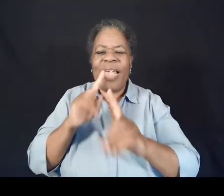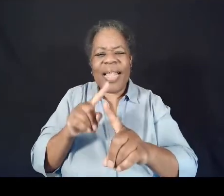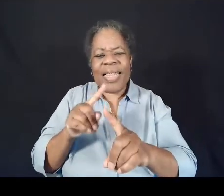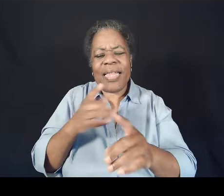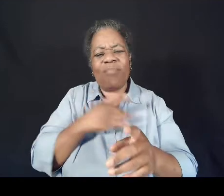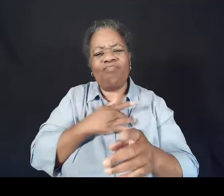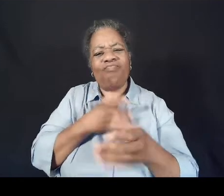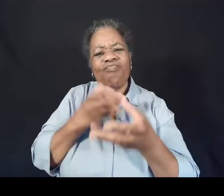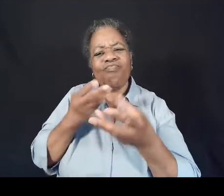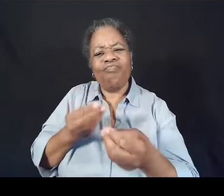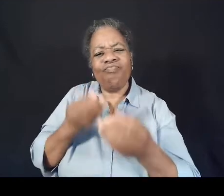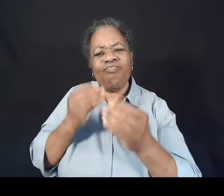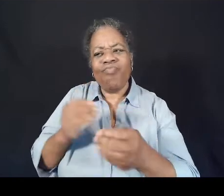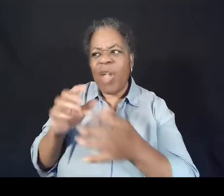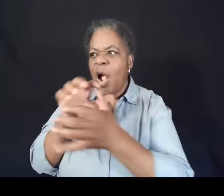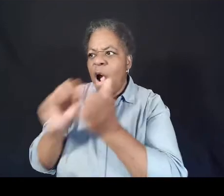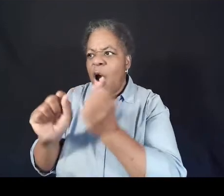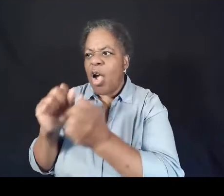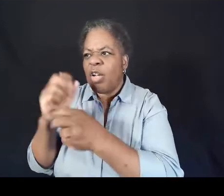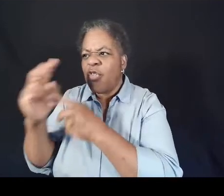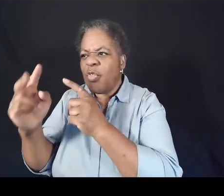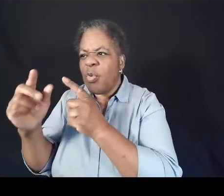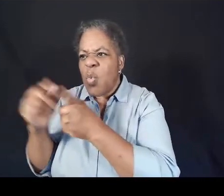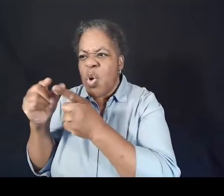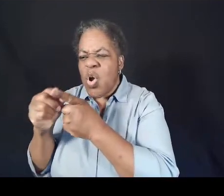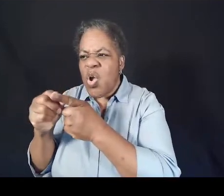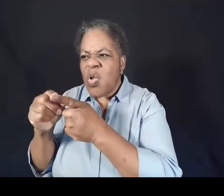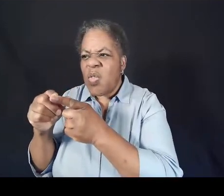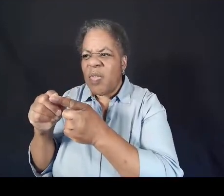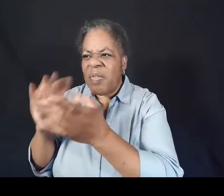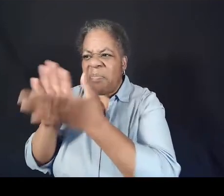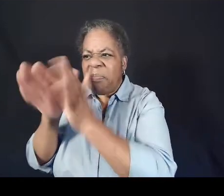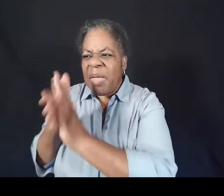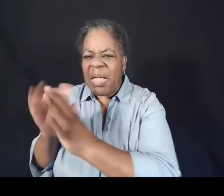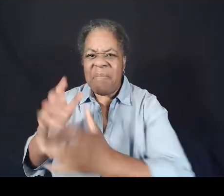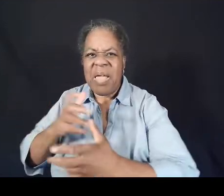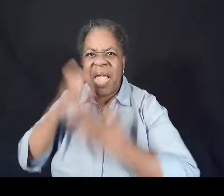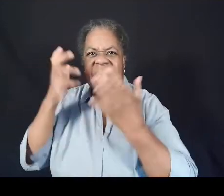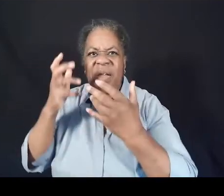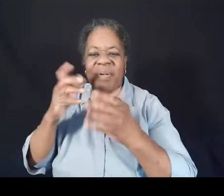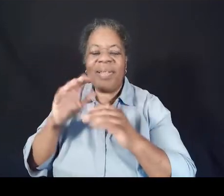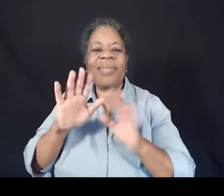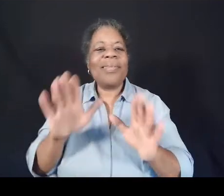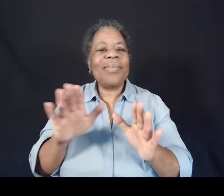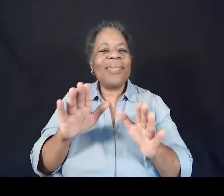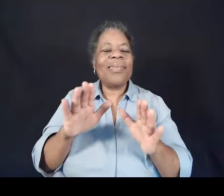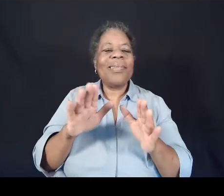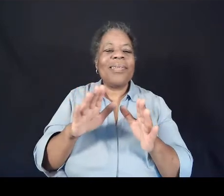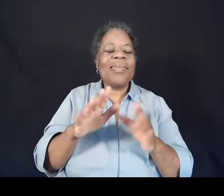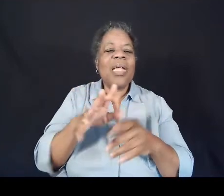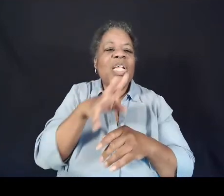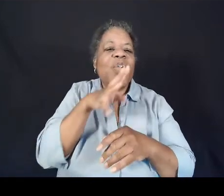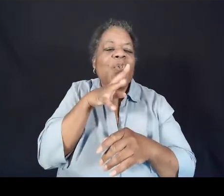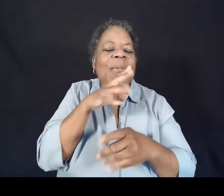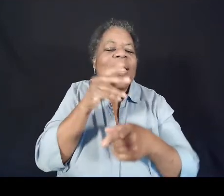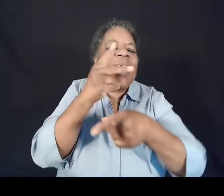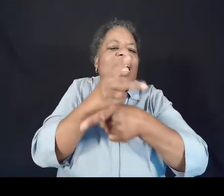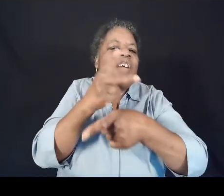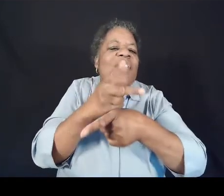wrath, but harsh words stir up anger. Speaking carefully is a skill for living.